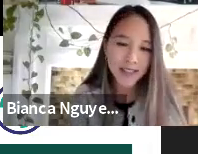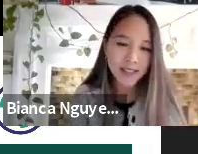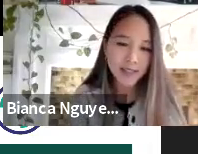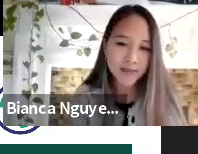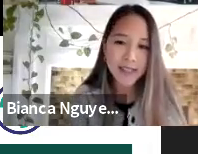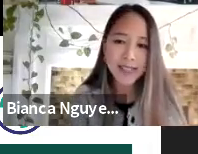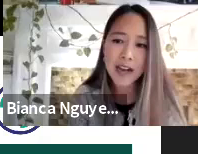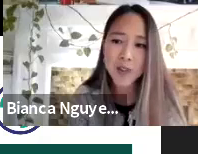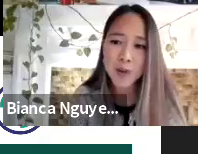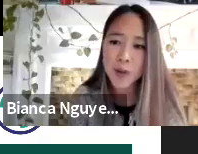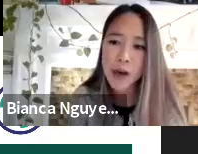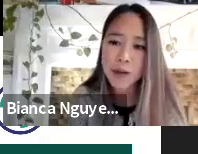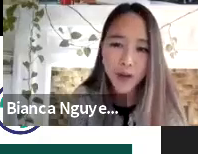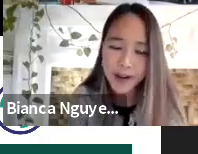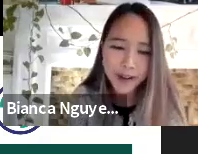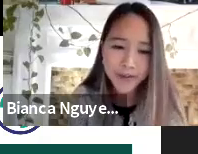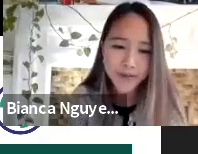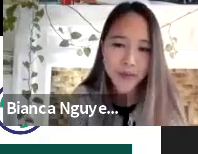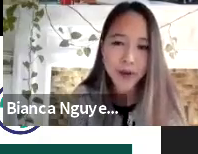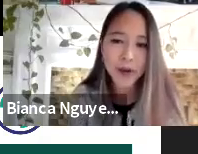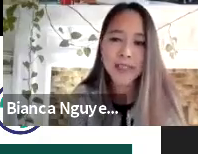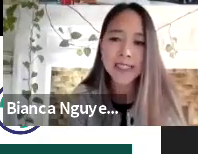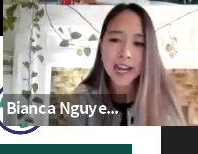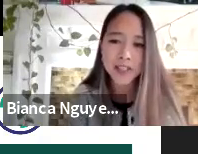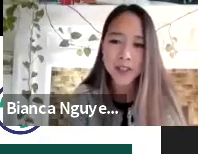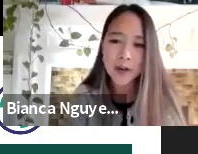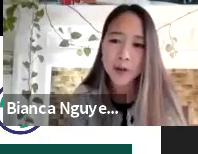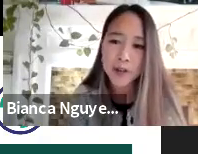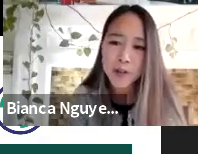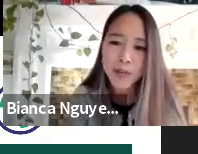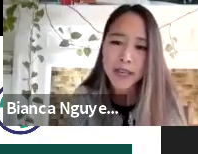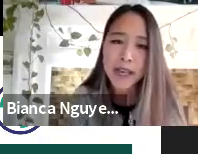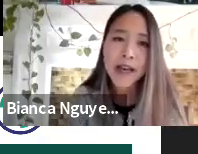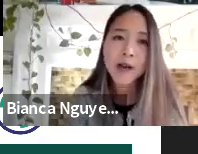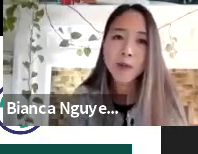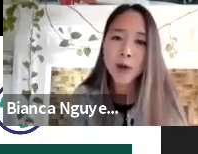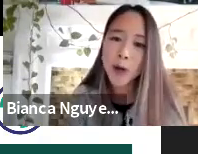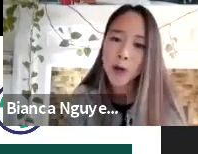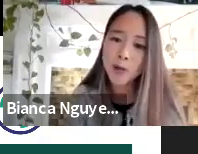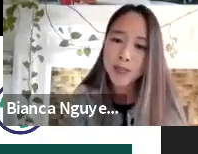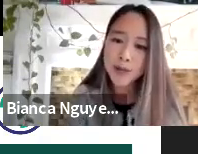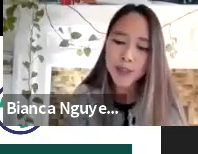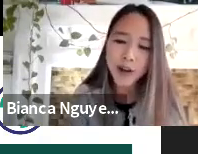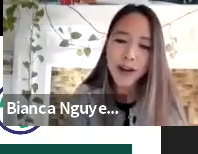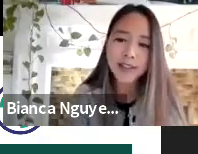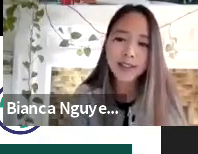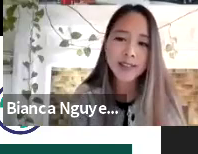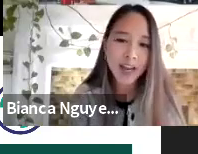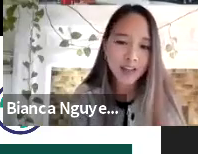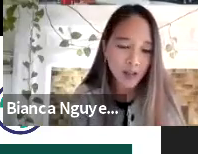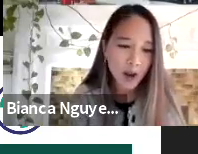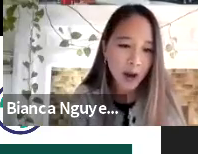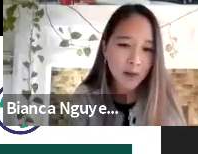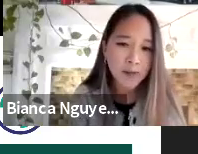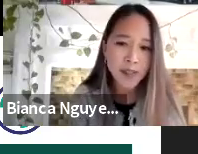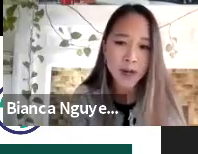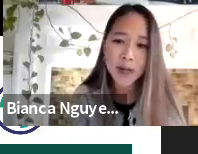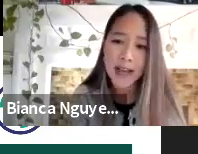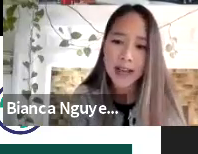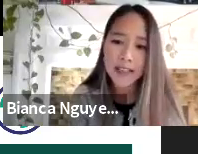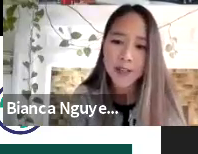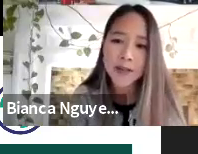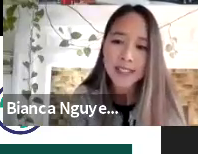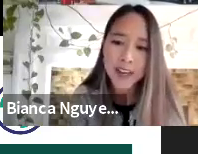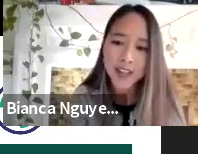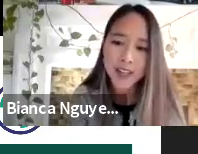ill patients. The staff saw no alternative. The girl attacked herself habitually, burning her wrists with cigarettes, slashing her arms,